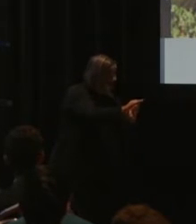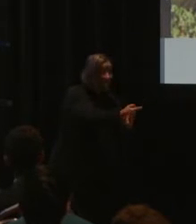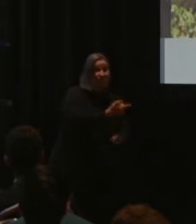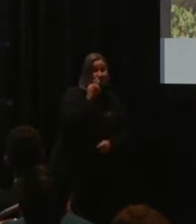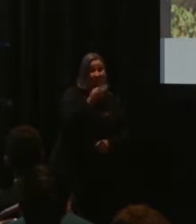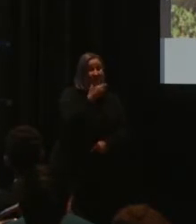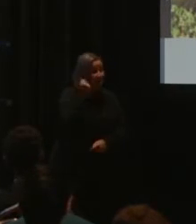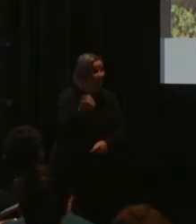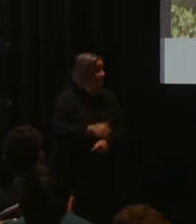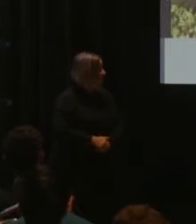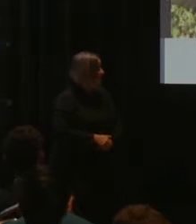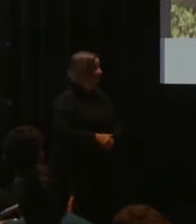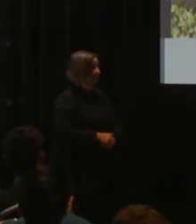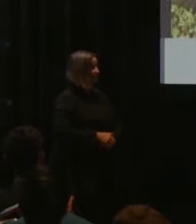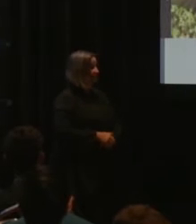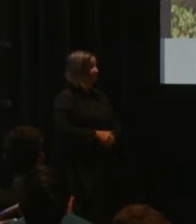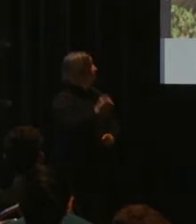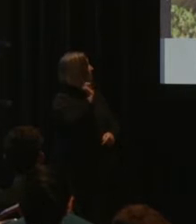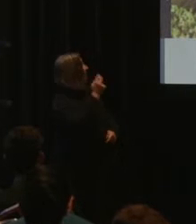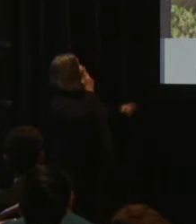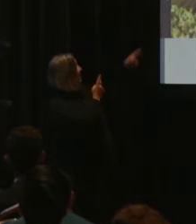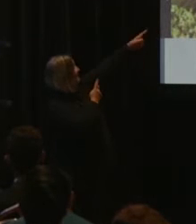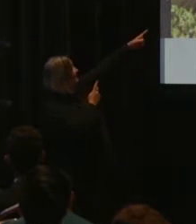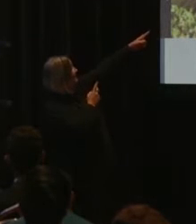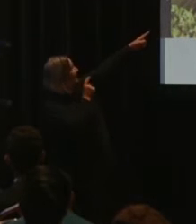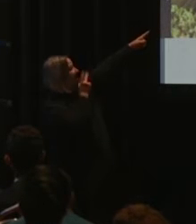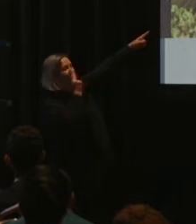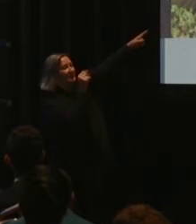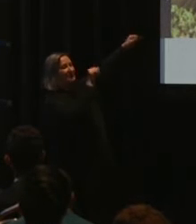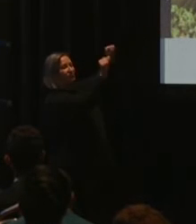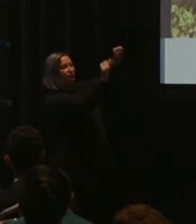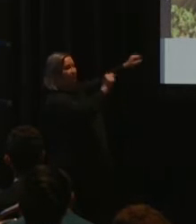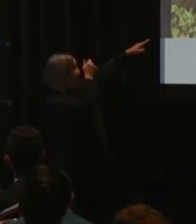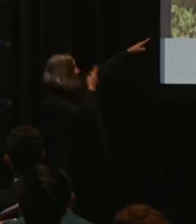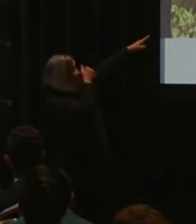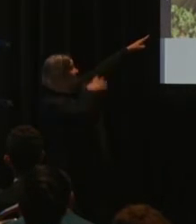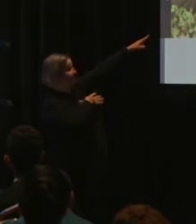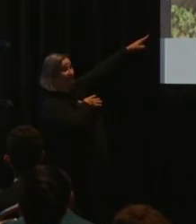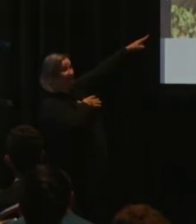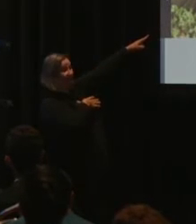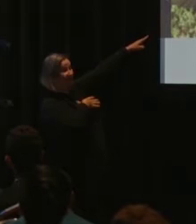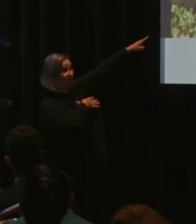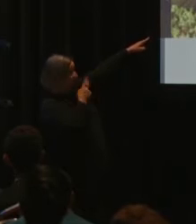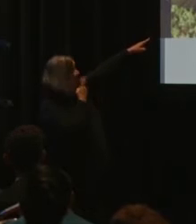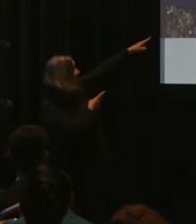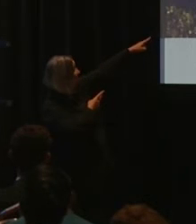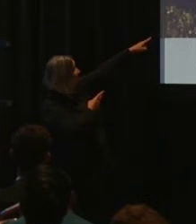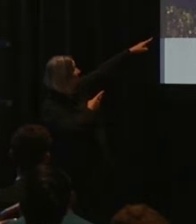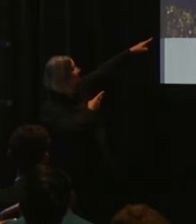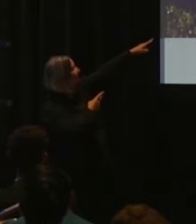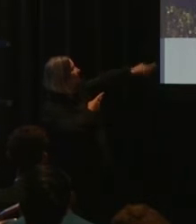Do y'all see anything there that you didn't see before? I see a lot of heads shaking. It's okay, there's a man standing there. If you